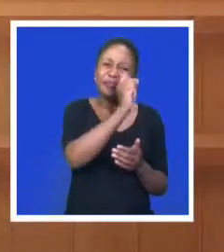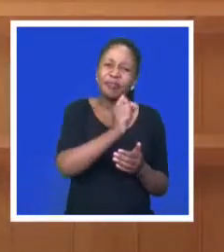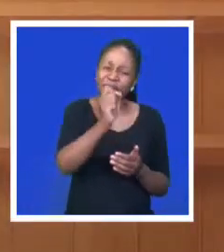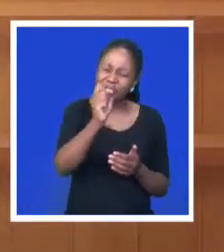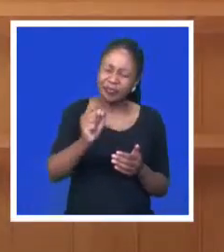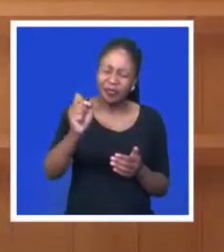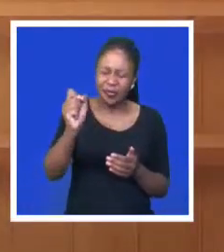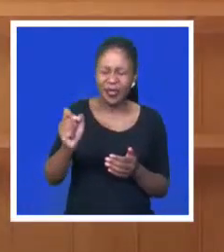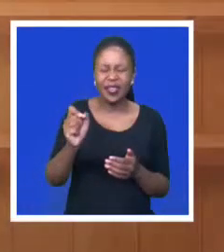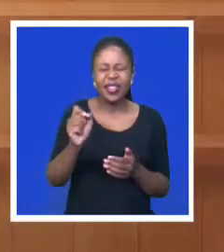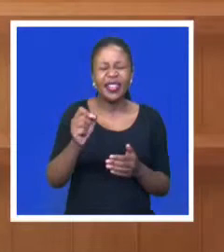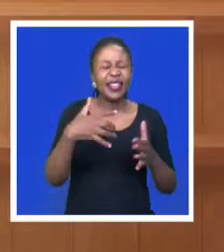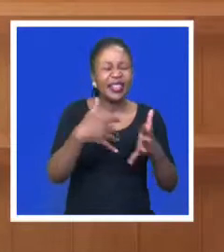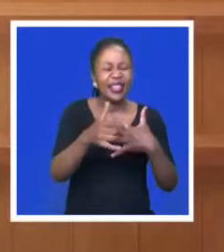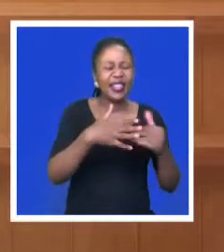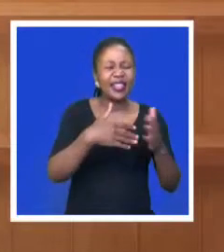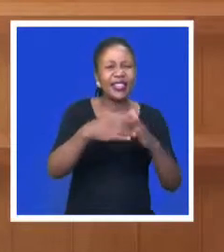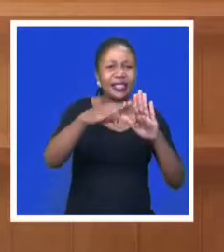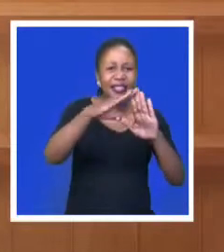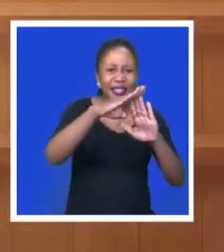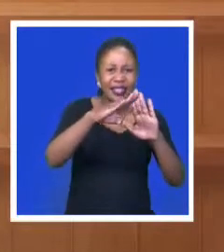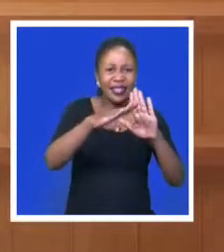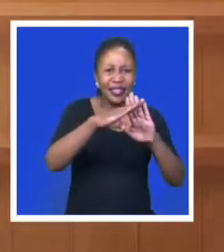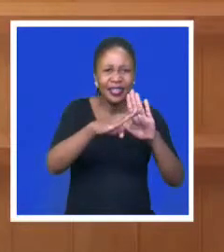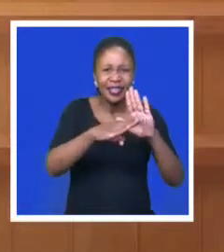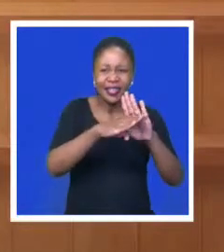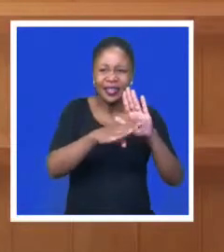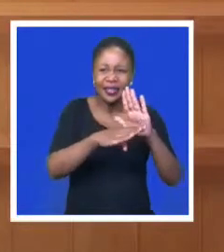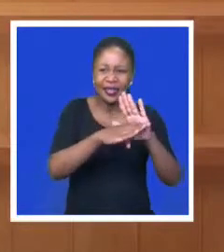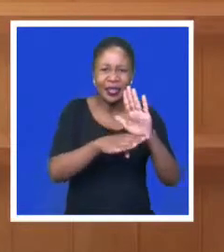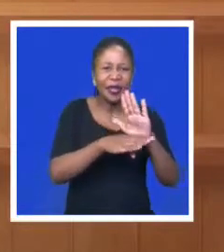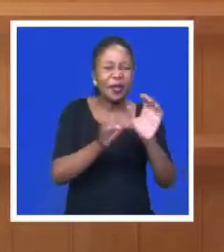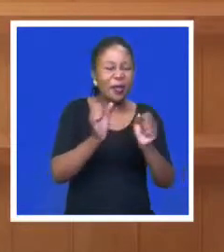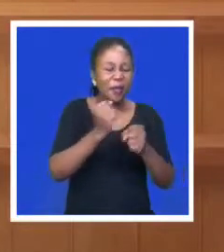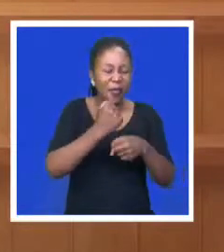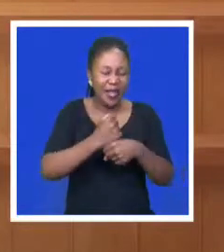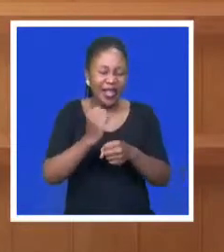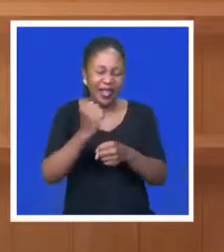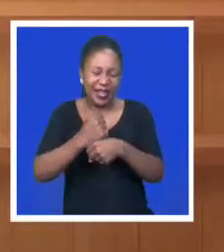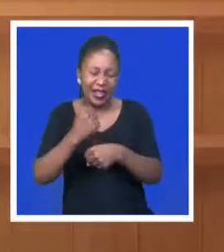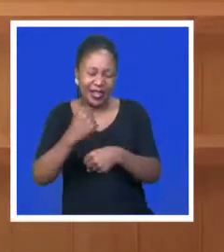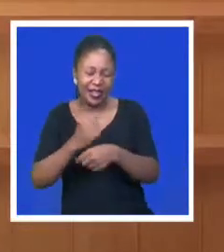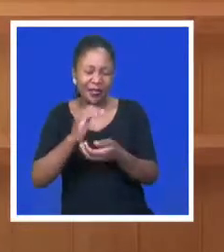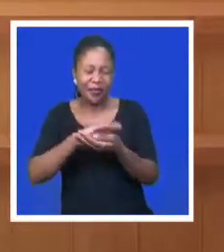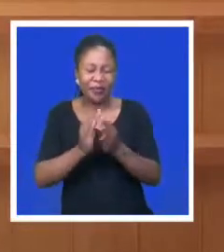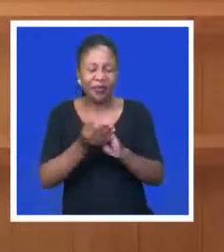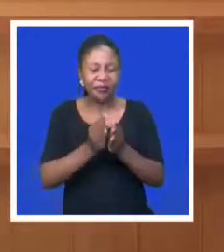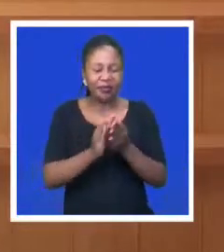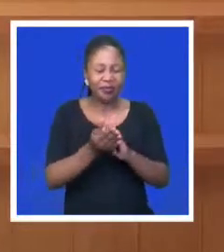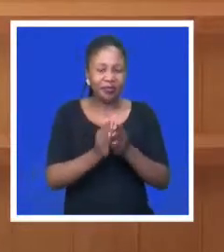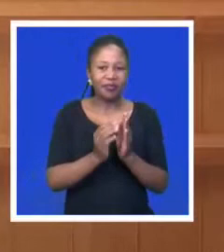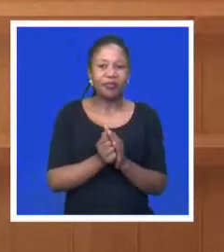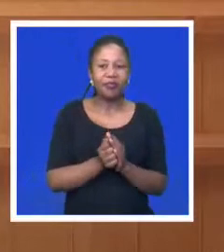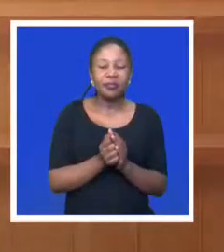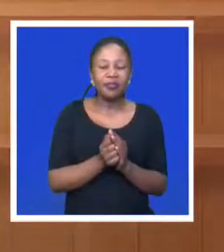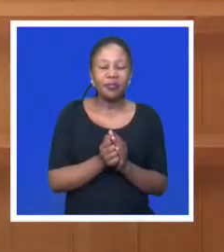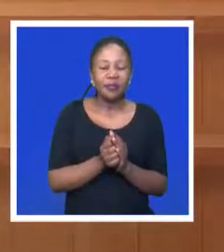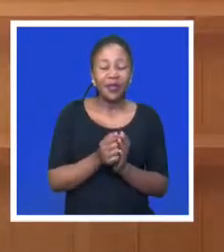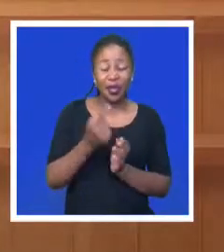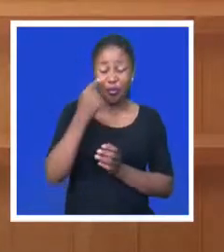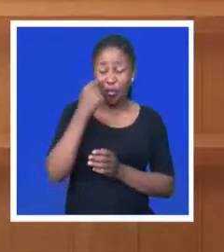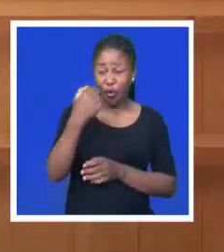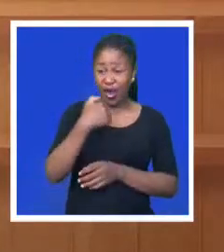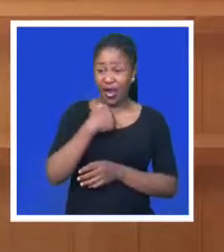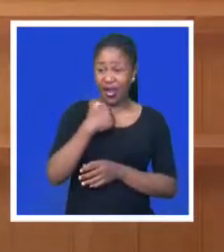God created on each day. The table should be similar to mine. Look at my